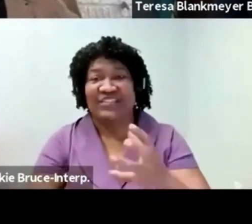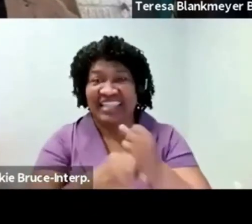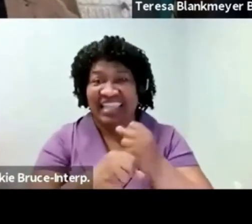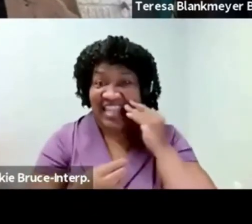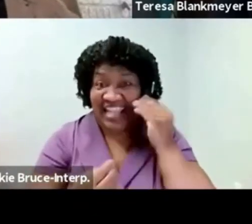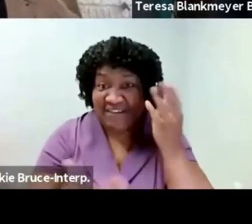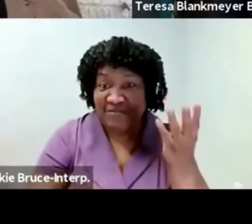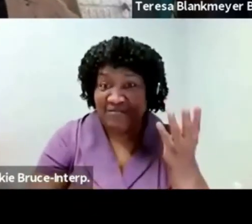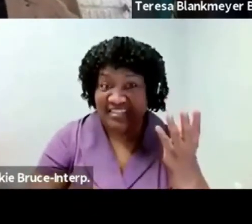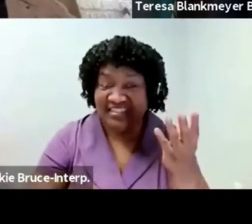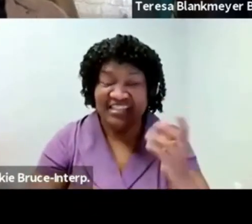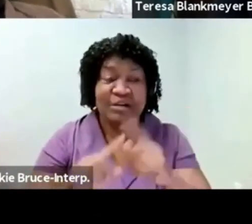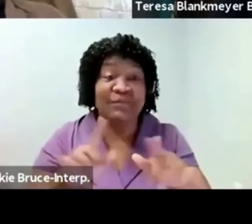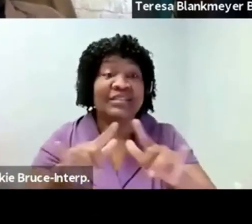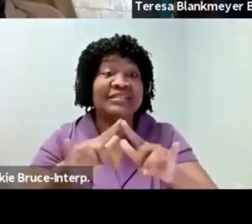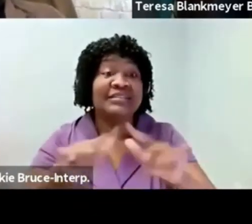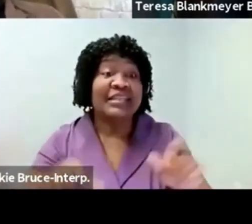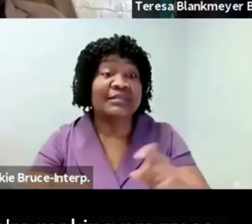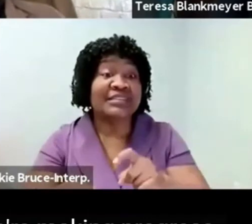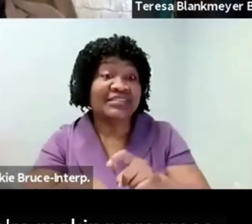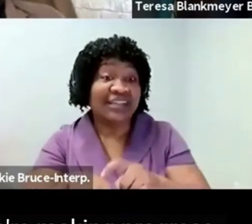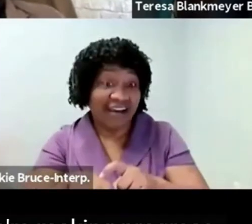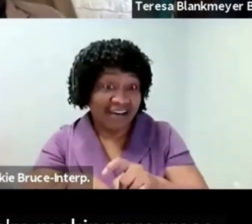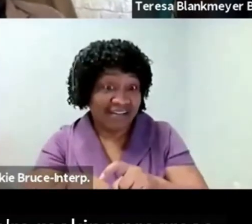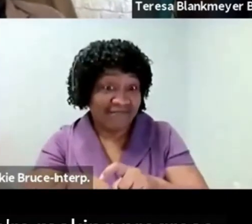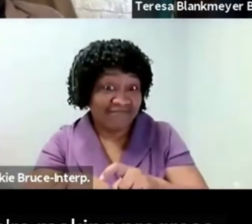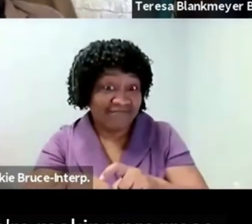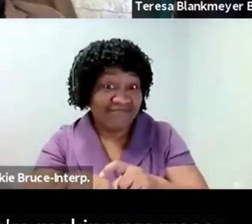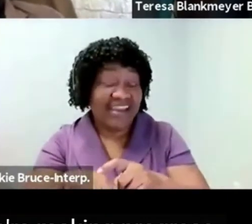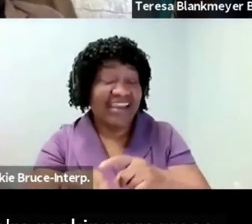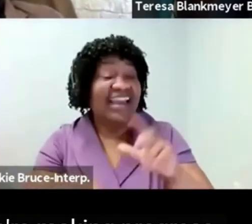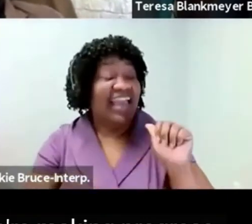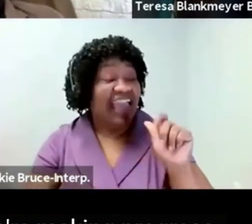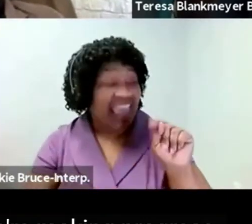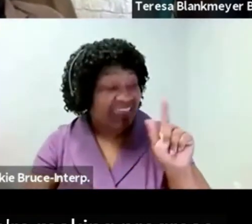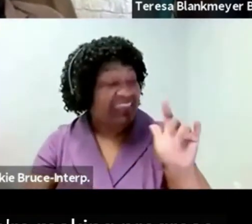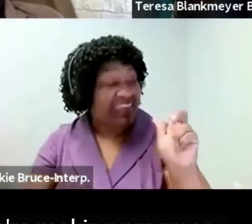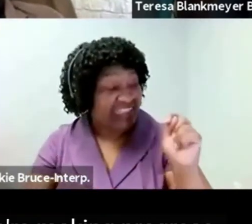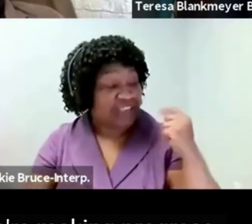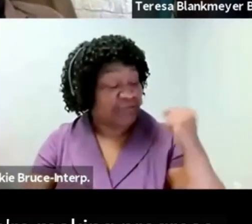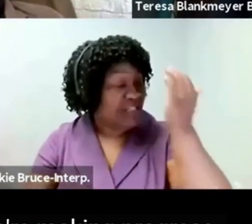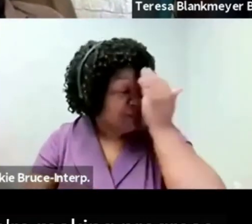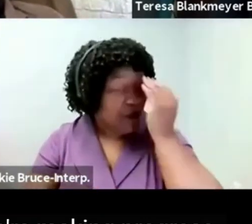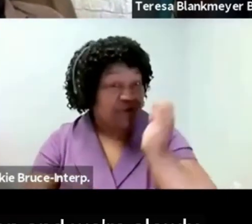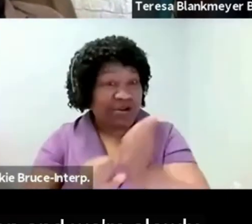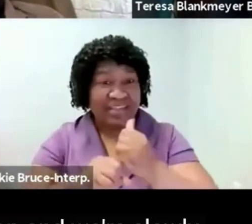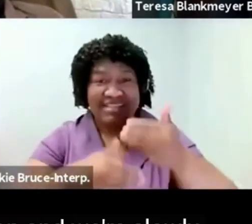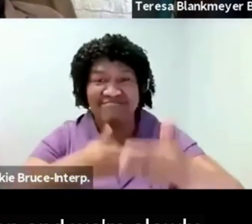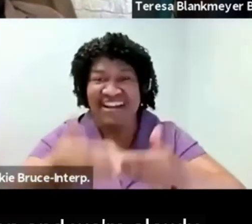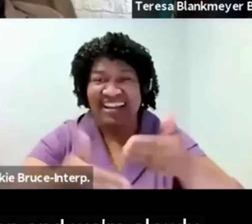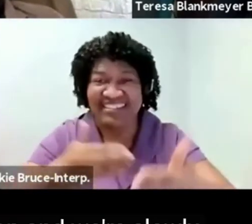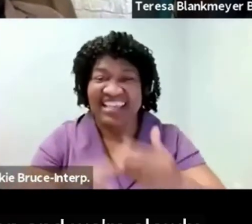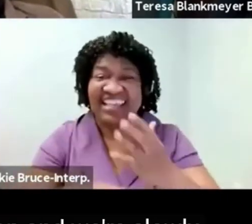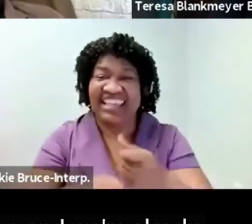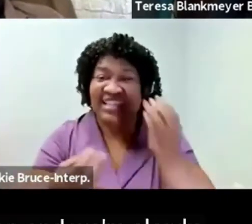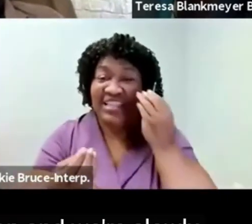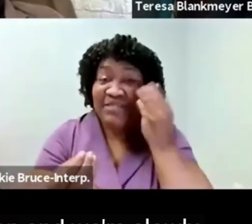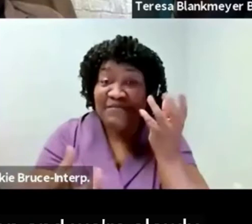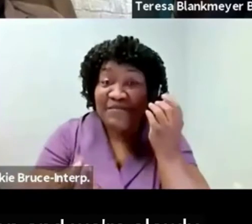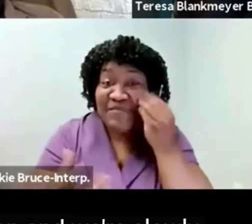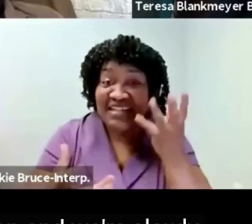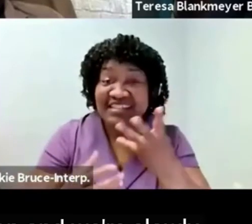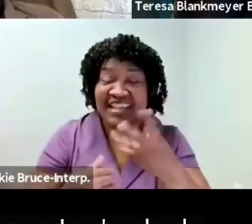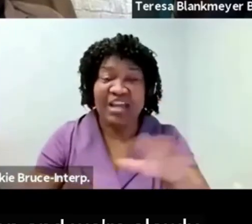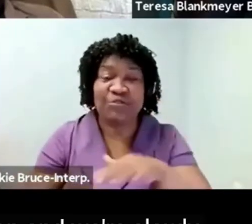information. But at the same time, at least we know we're making progress. We're getting them information, and